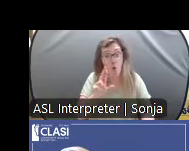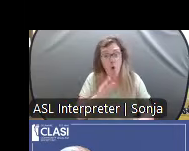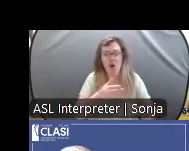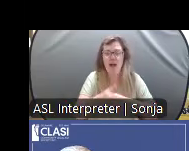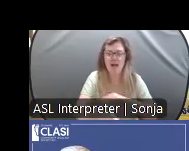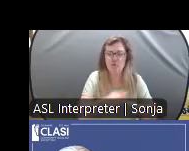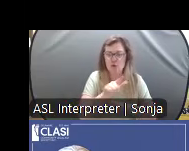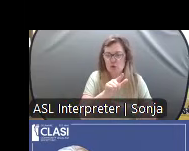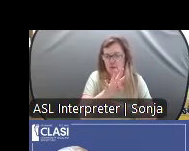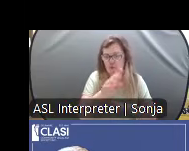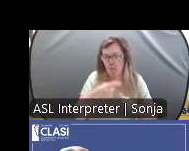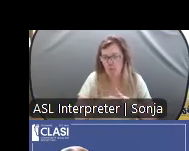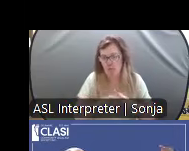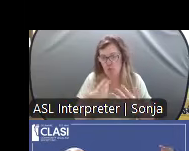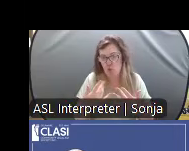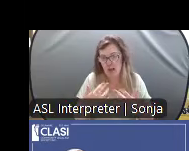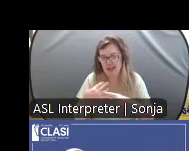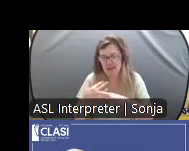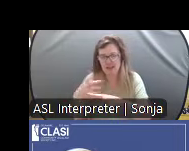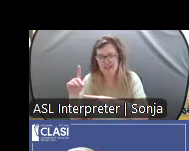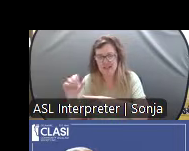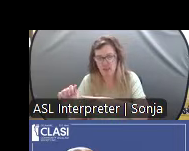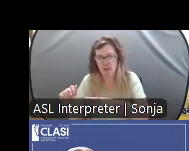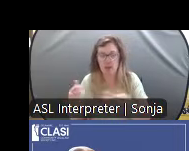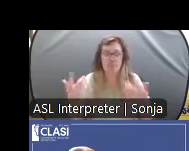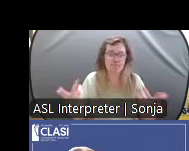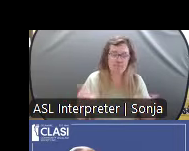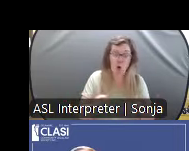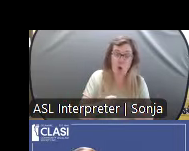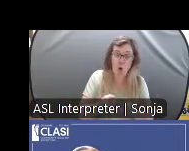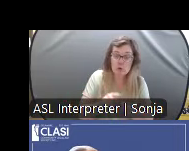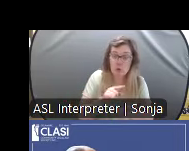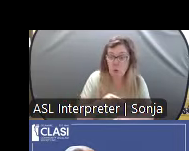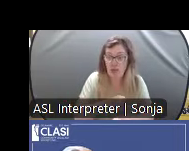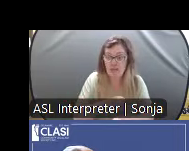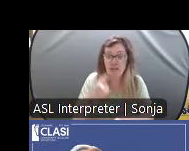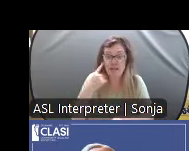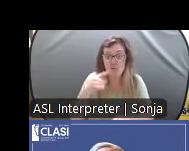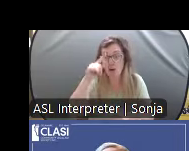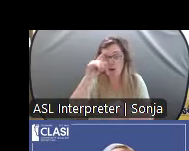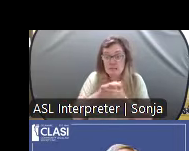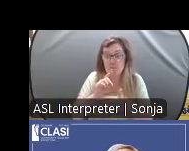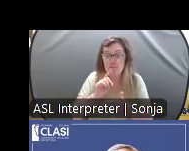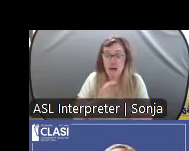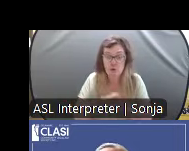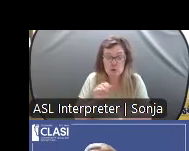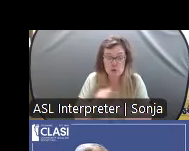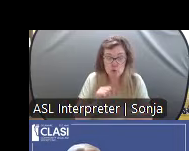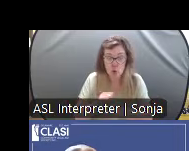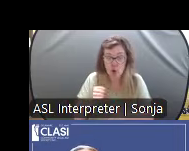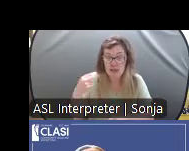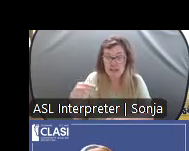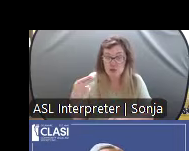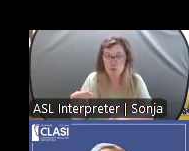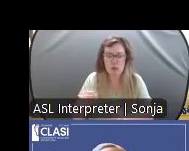period for disability. And you might also be eligible through a spouse's work history. We're not going to spend a lot of